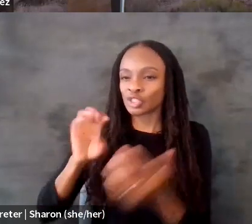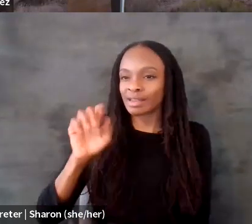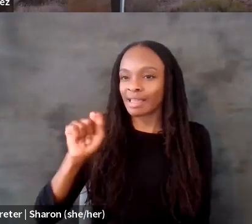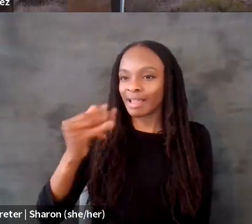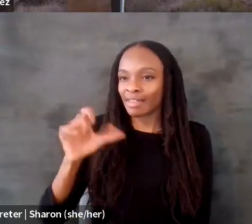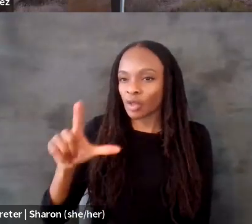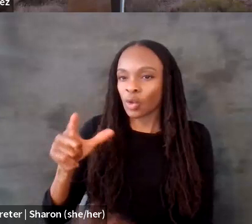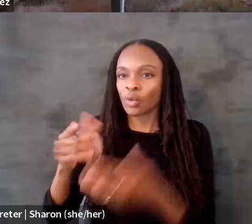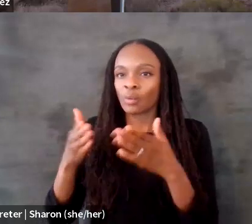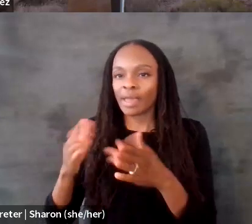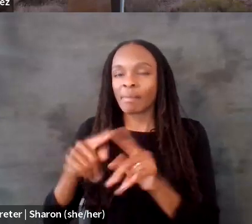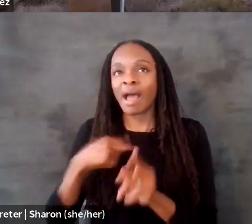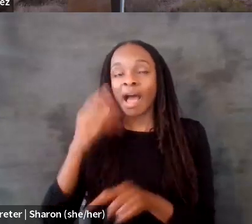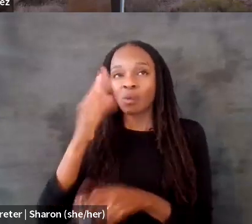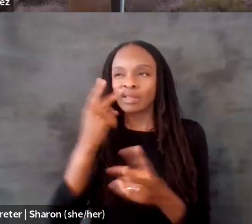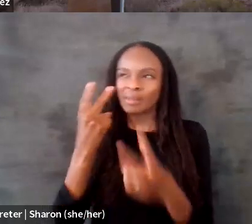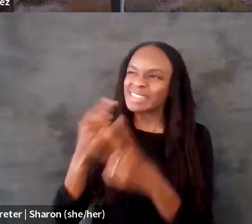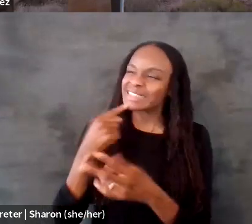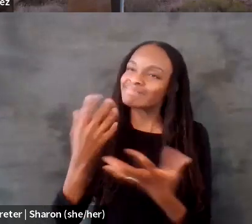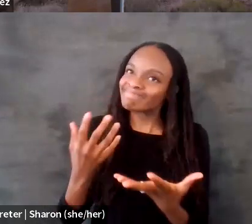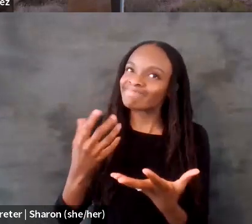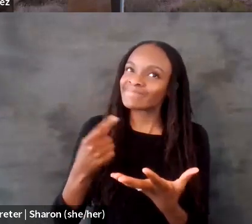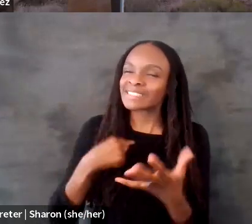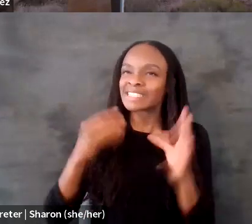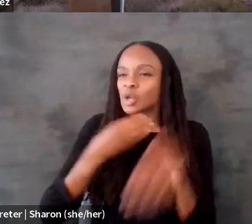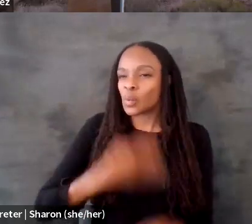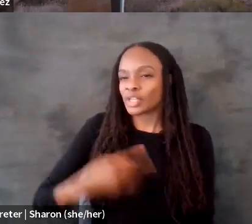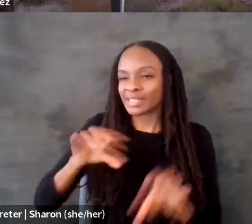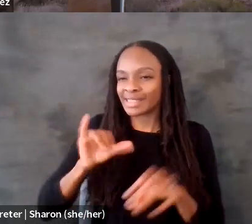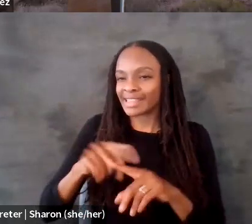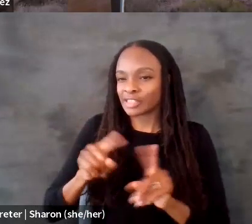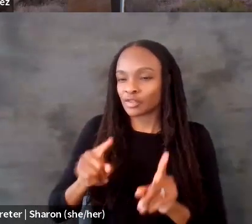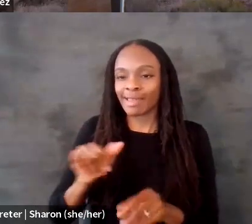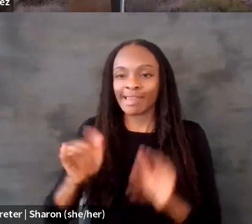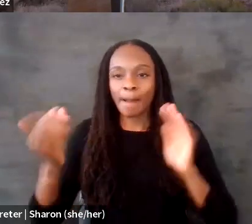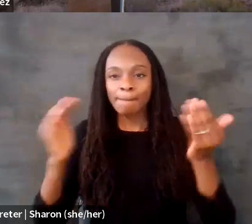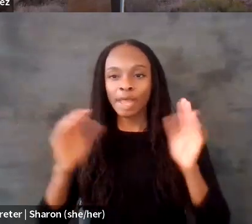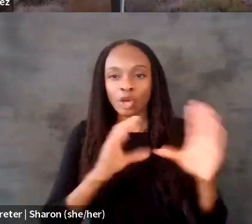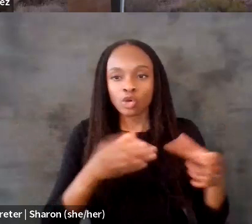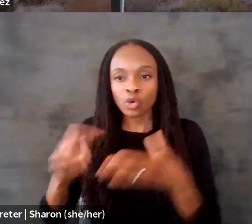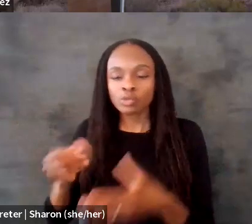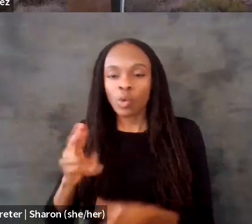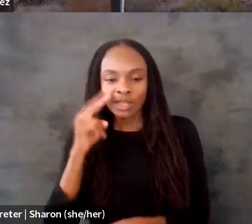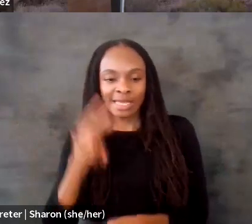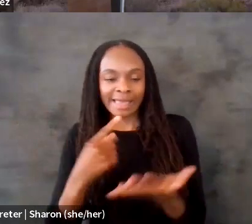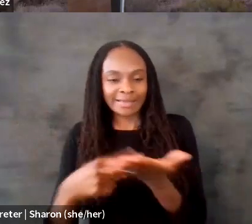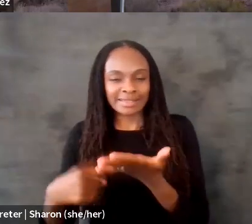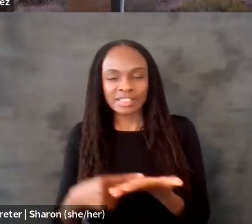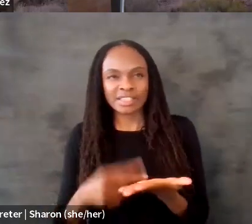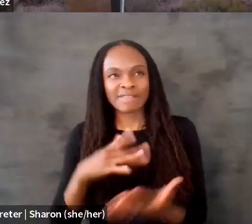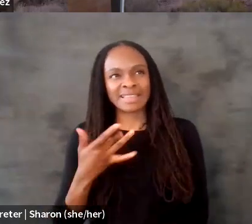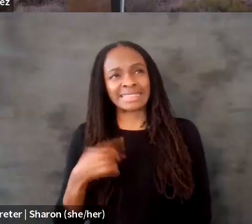always say, gosh, I wish I would have done it differently. Comparing groups, for example, or, looking at the discussion and feeling like, did